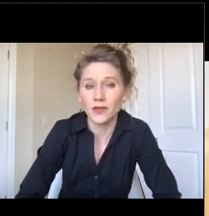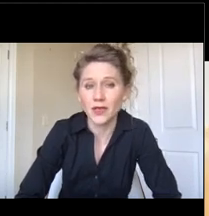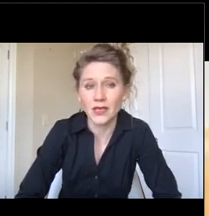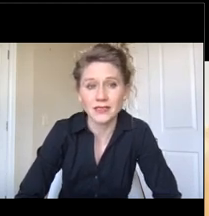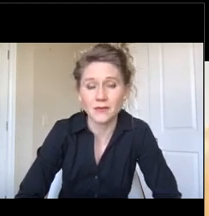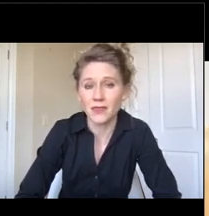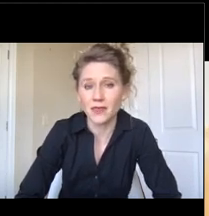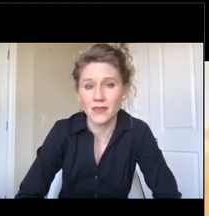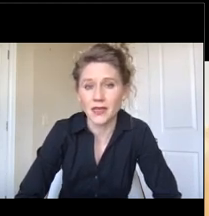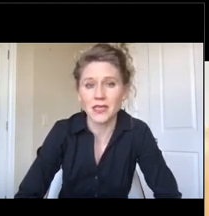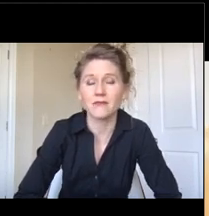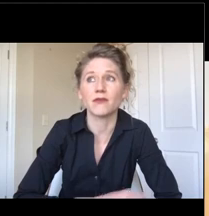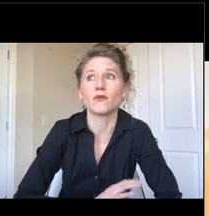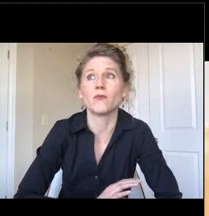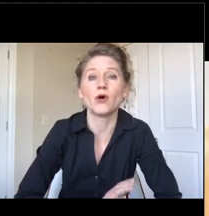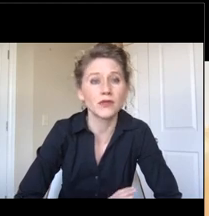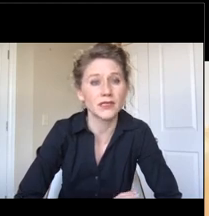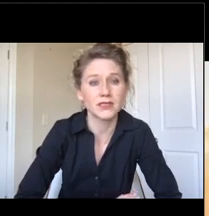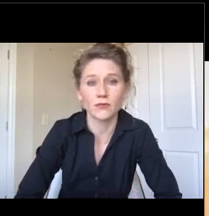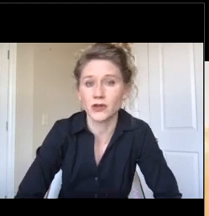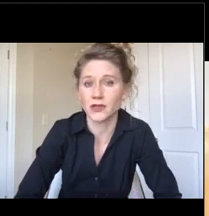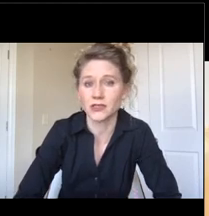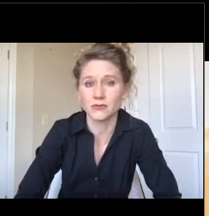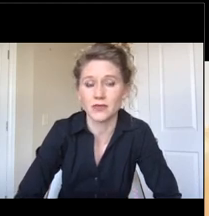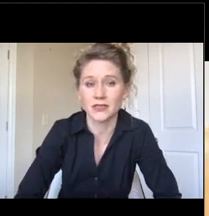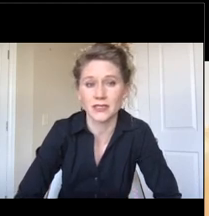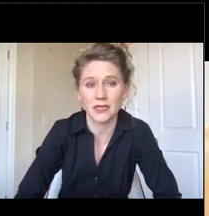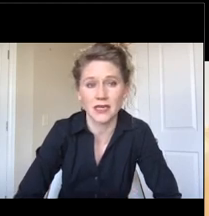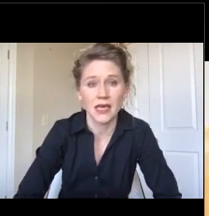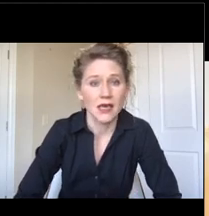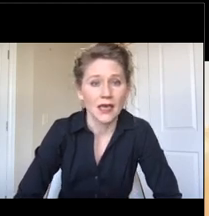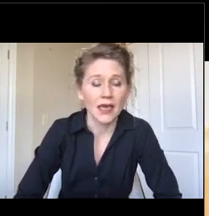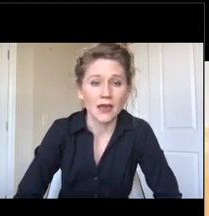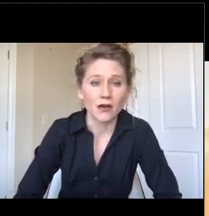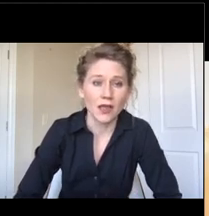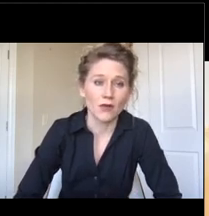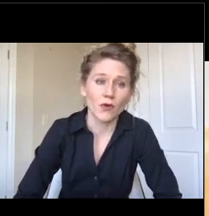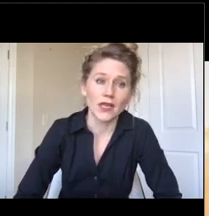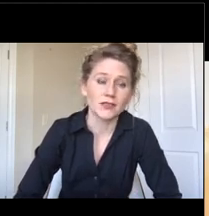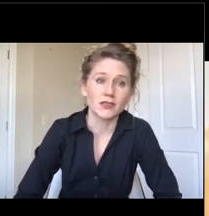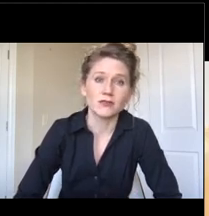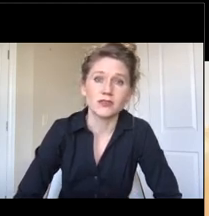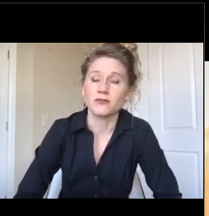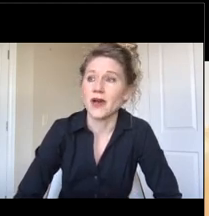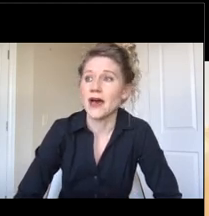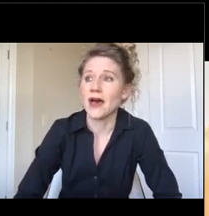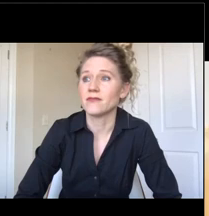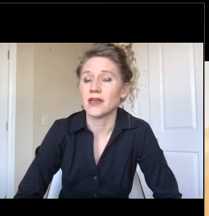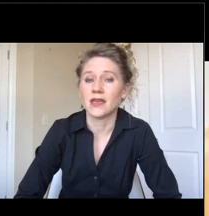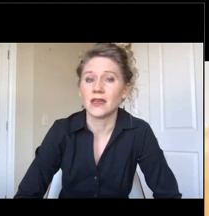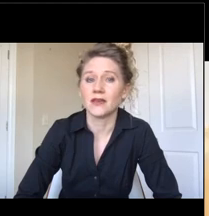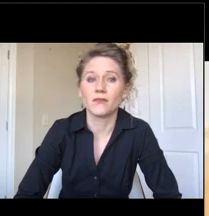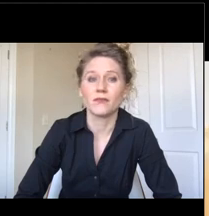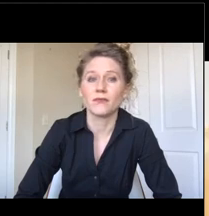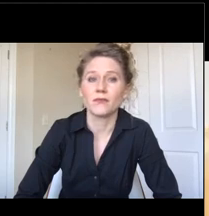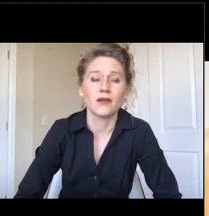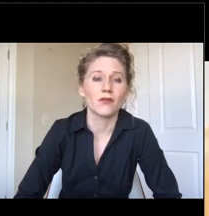up looking at something that is even remotely similar to 2008 and what ensued. Do you have